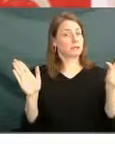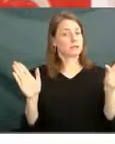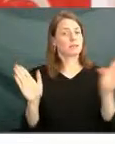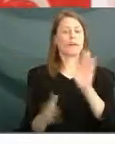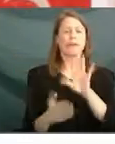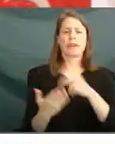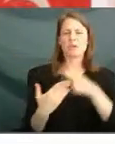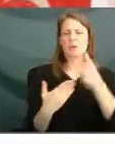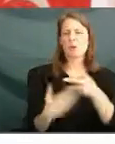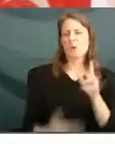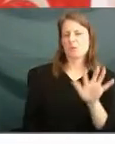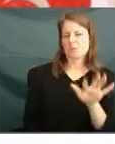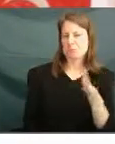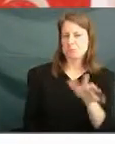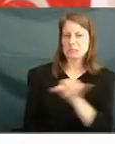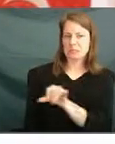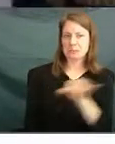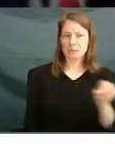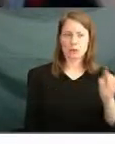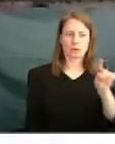students were being bullied.